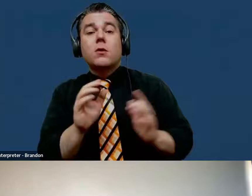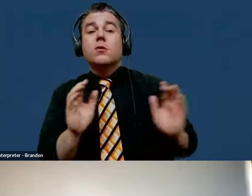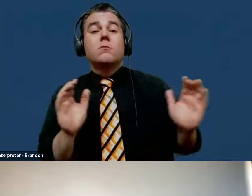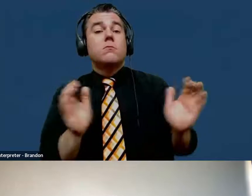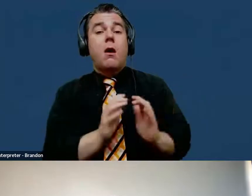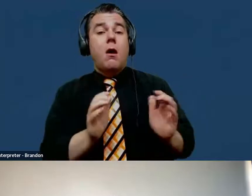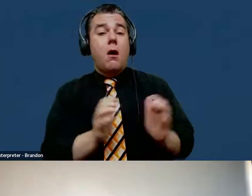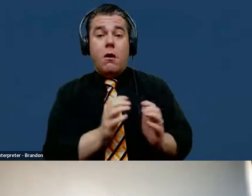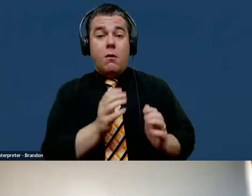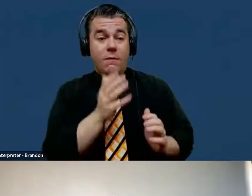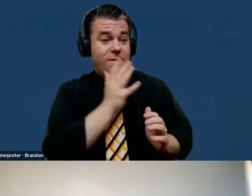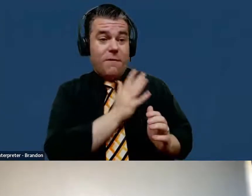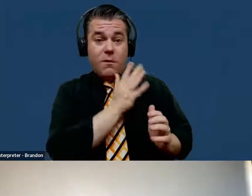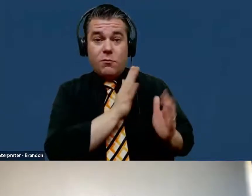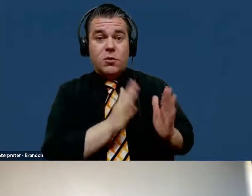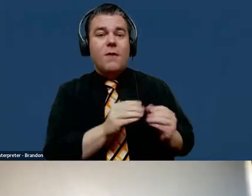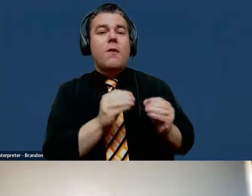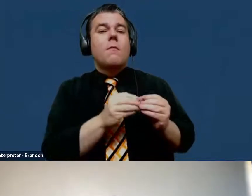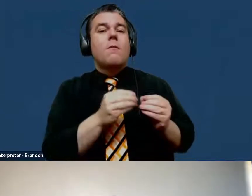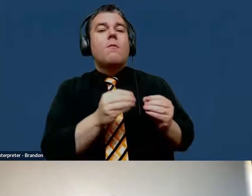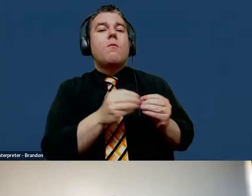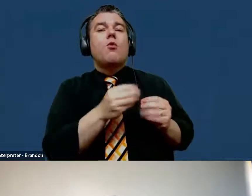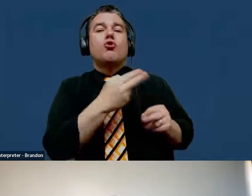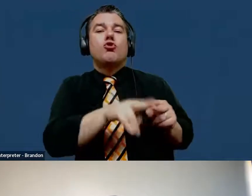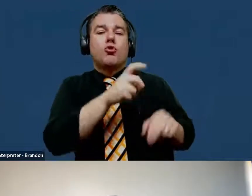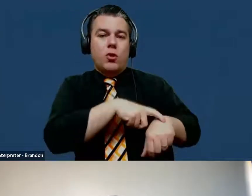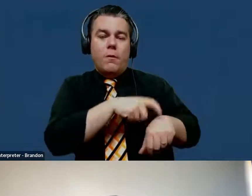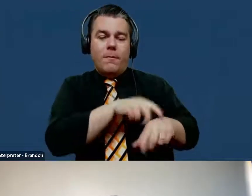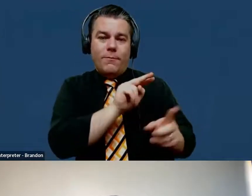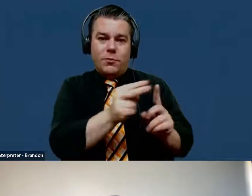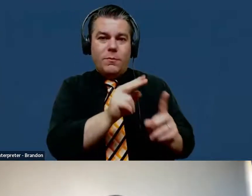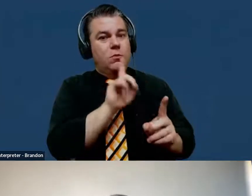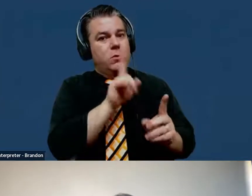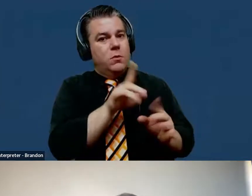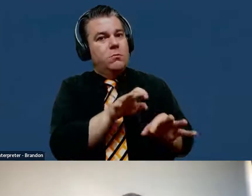more short-term perspective, and that is something which is really crucial here.